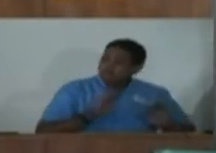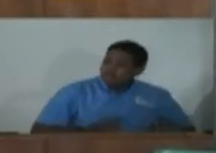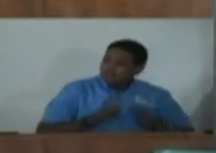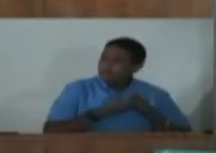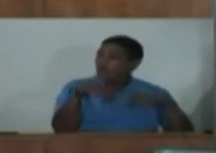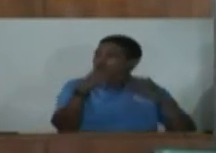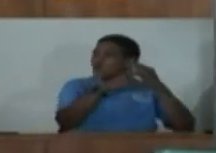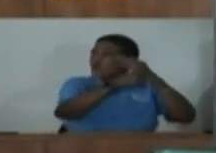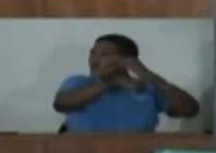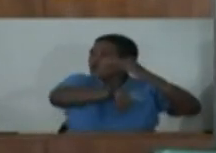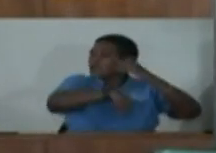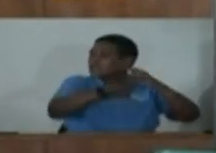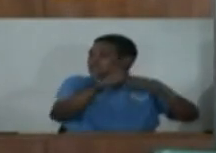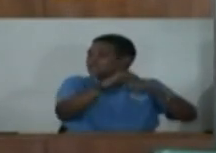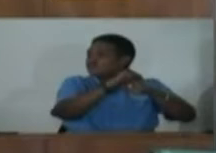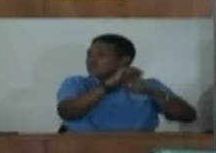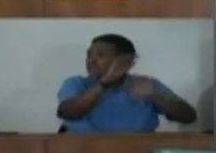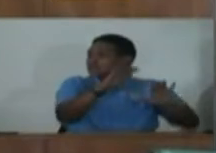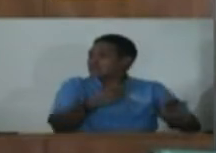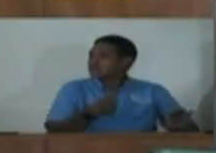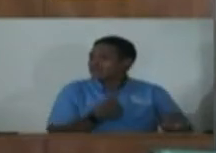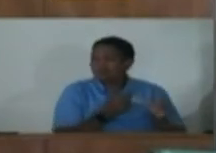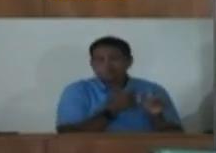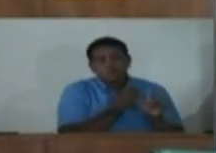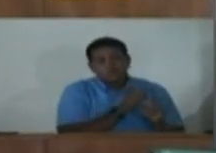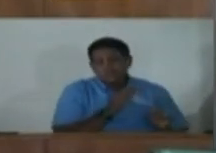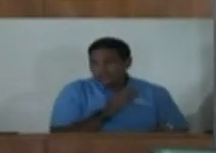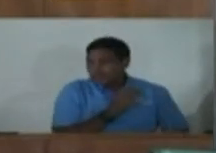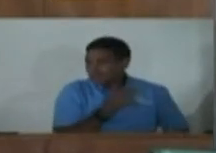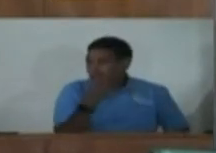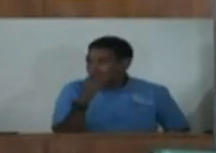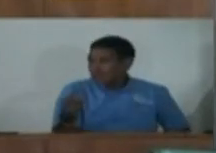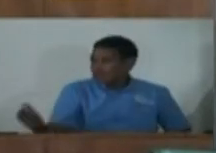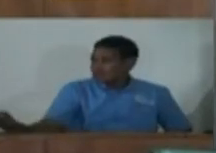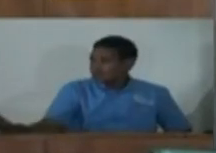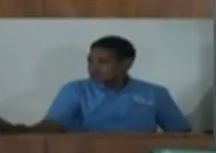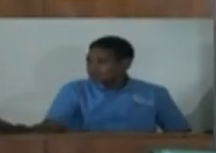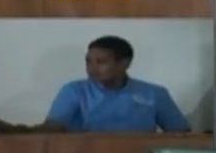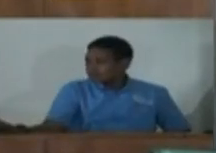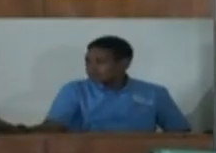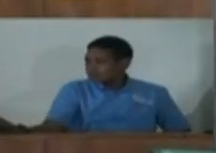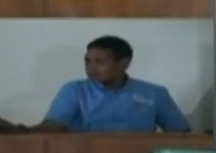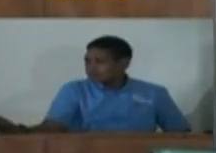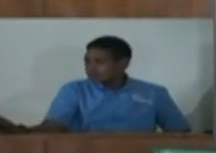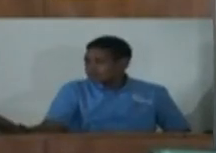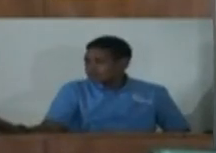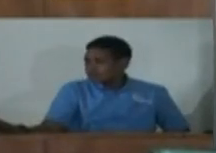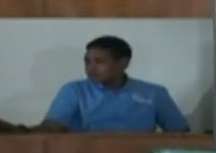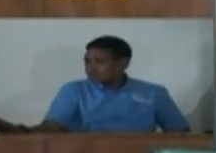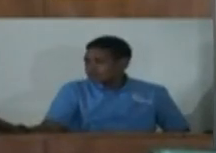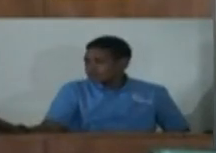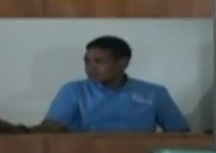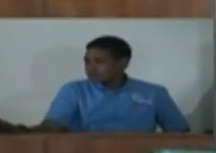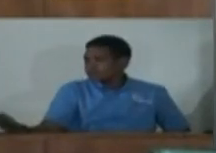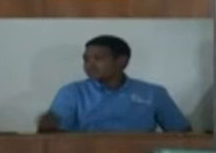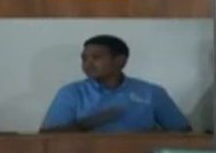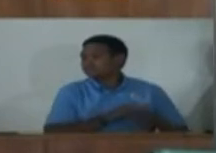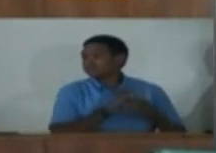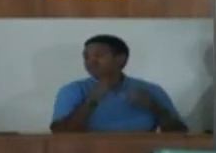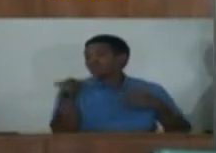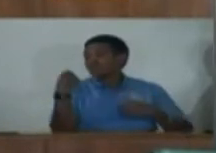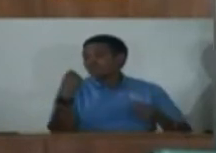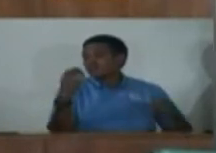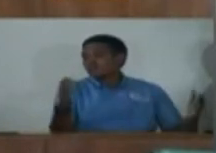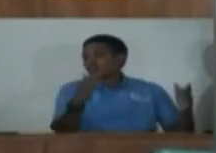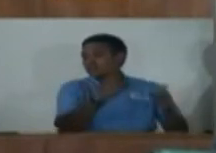quality of the training. We have a small staff there now that is highly qualified. I think we have to build on it. And I strongly urge